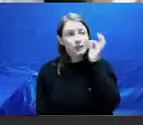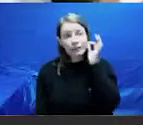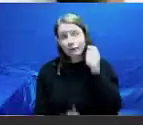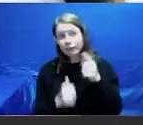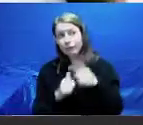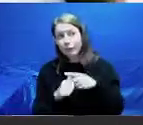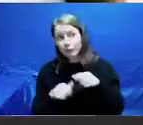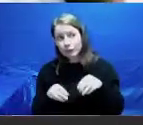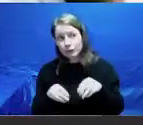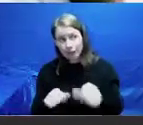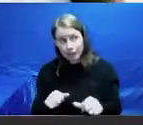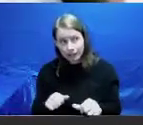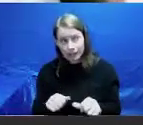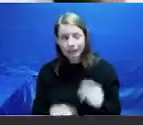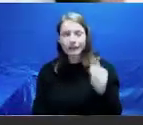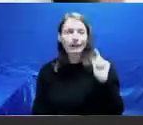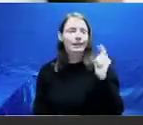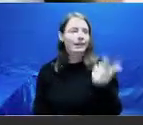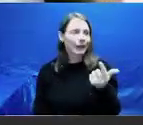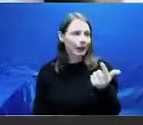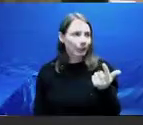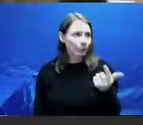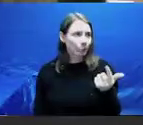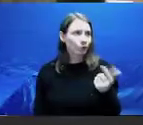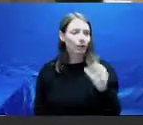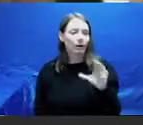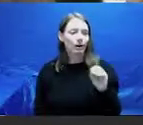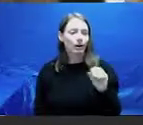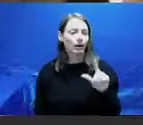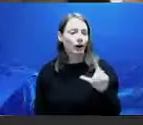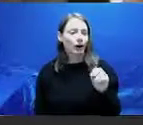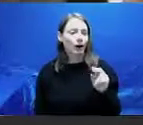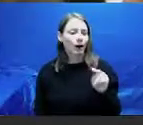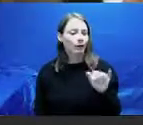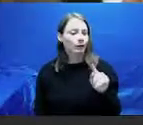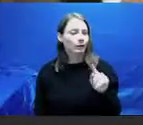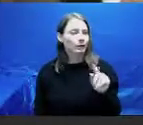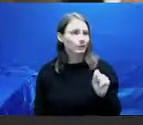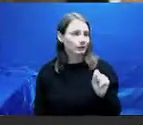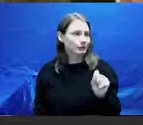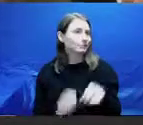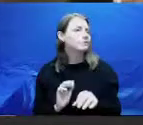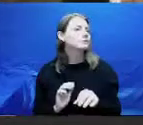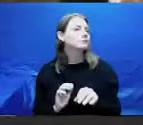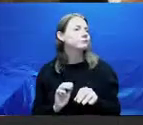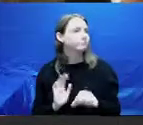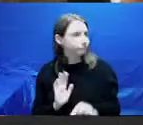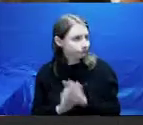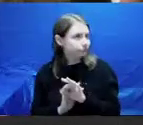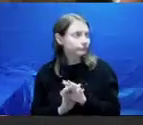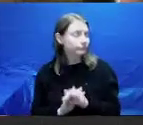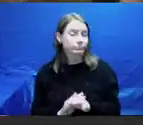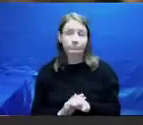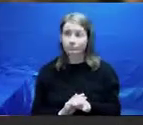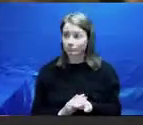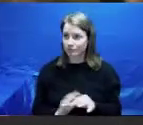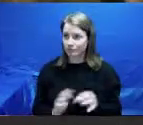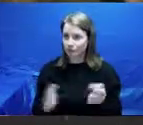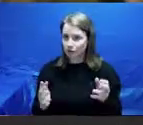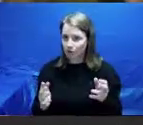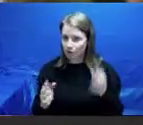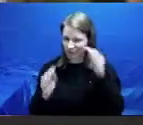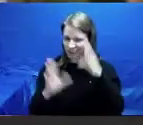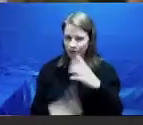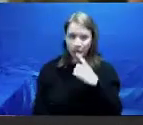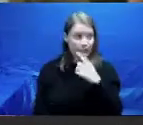then the colonists found out about the tobacco. And then hopefully after that discussion, you take another vote to see if anything has